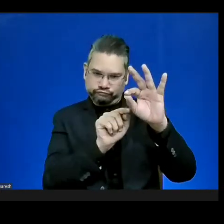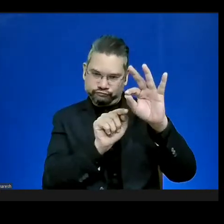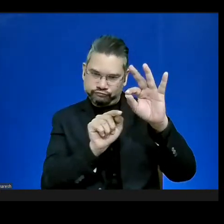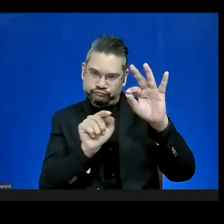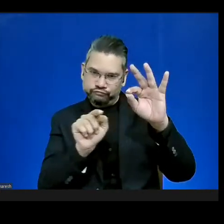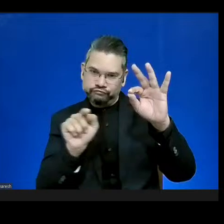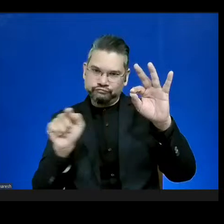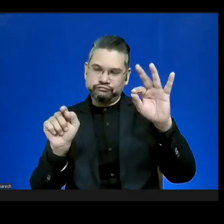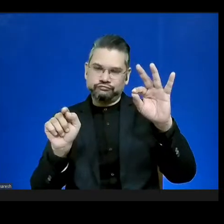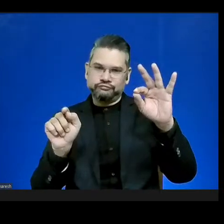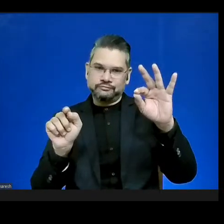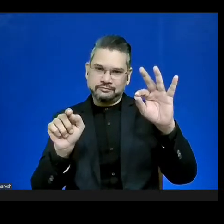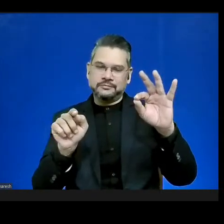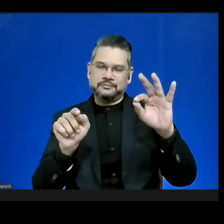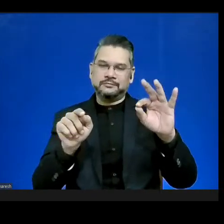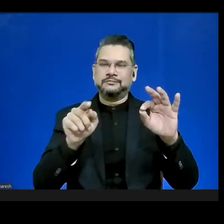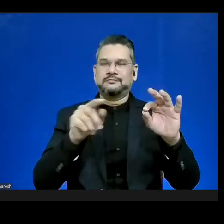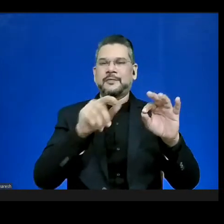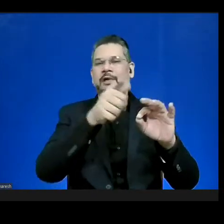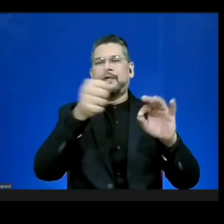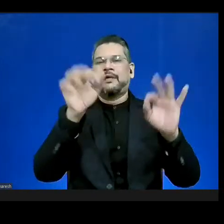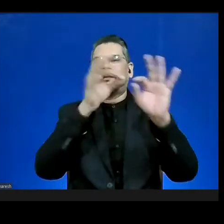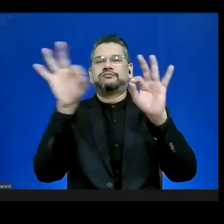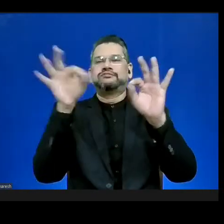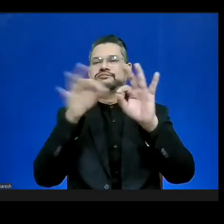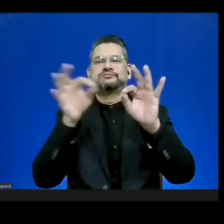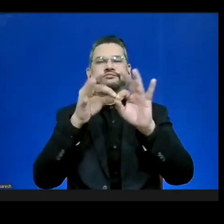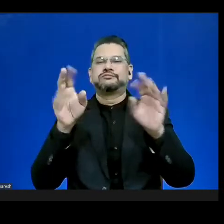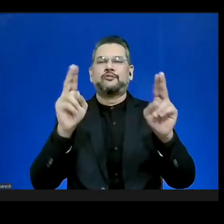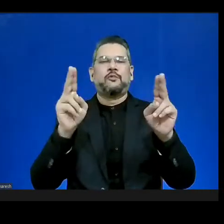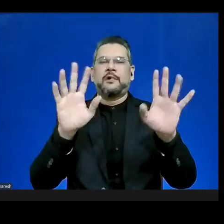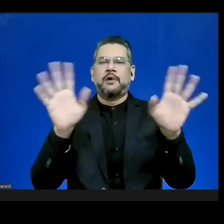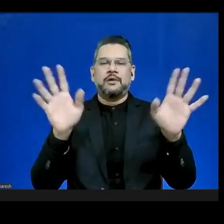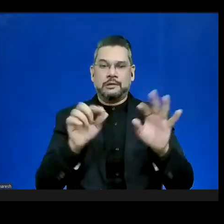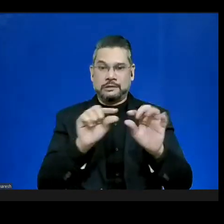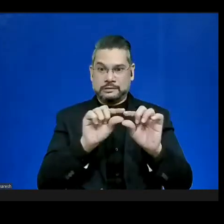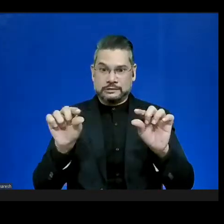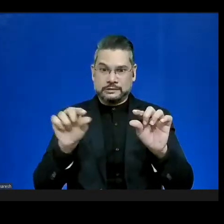there is a hyperlink and they should be able to click it even if they are colorblind.